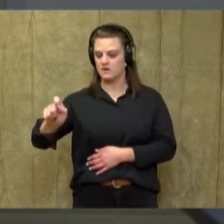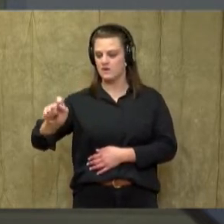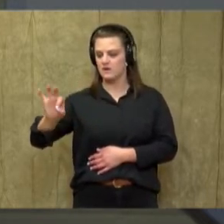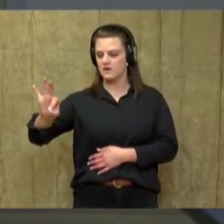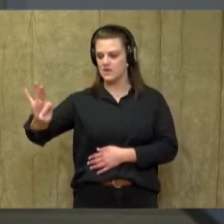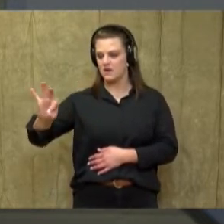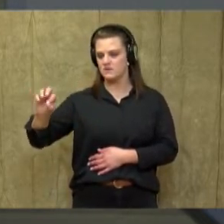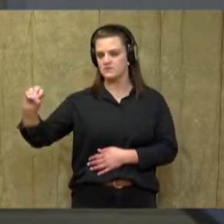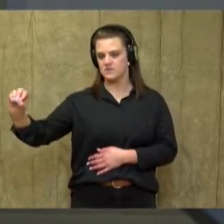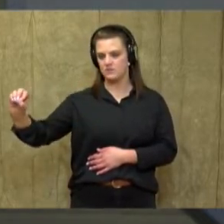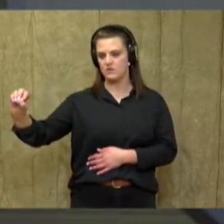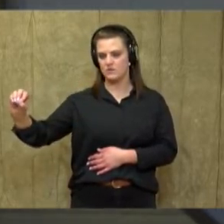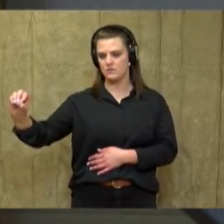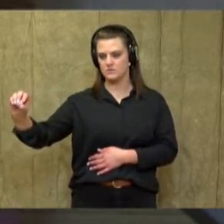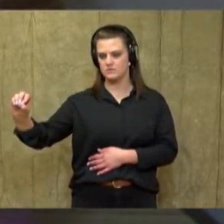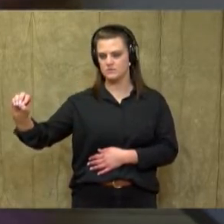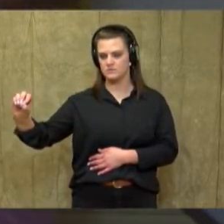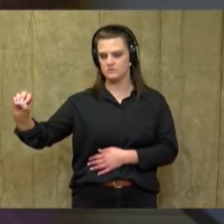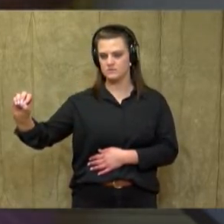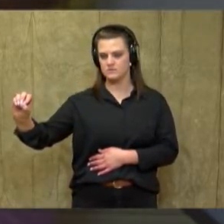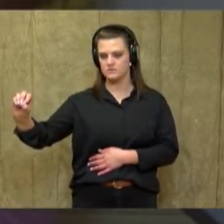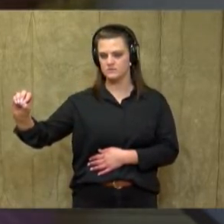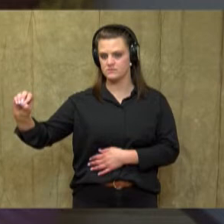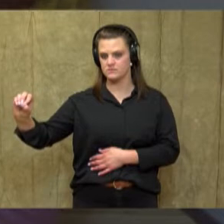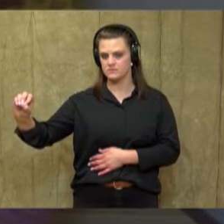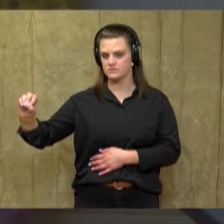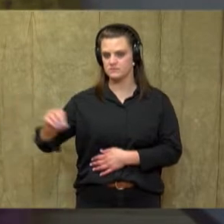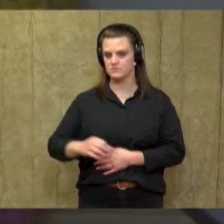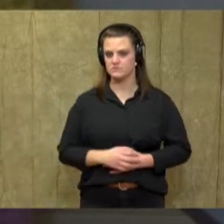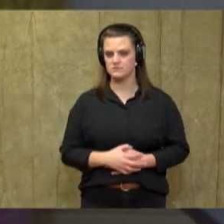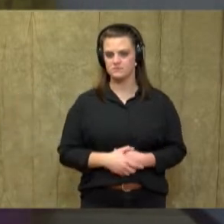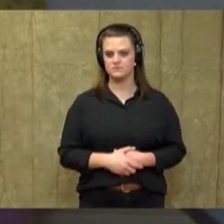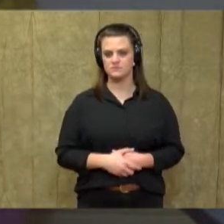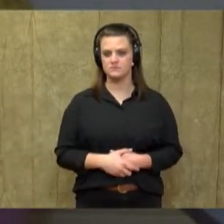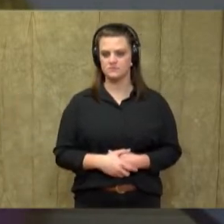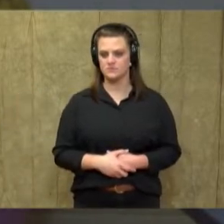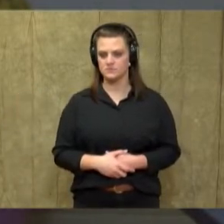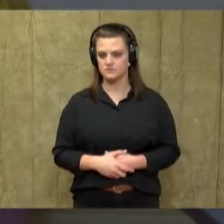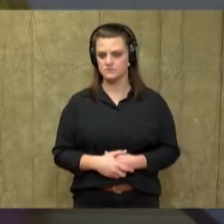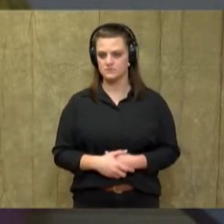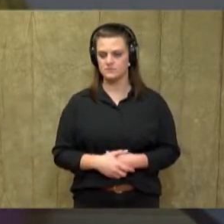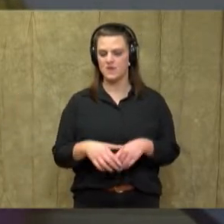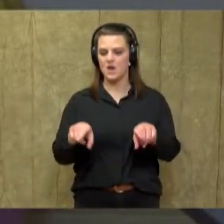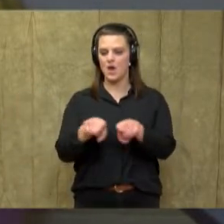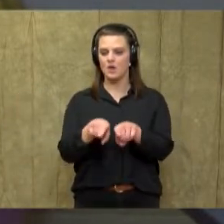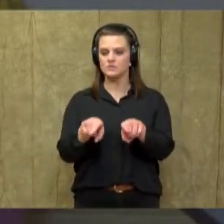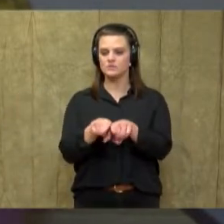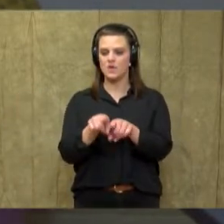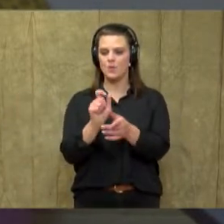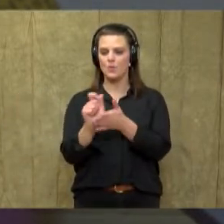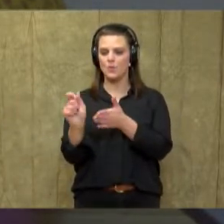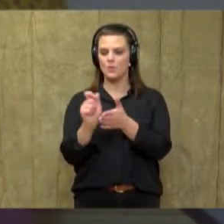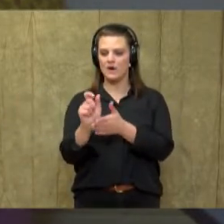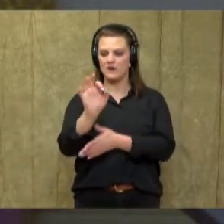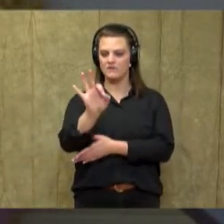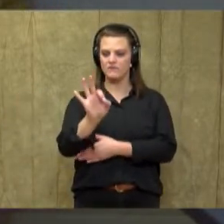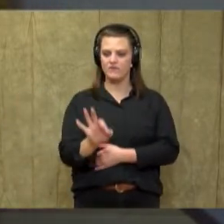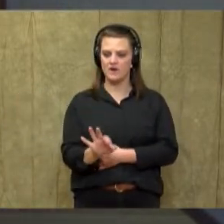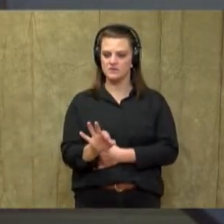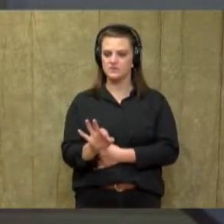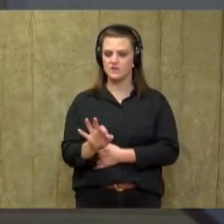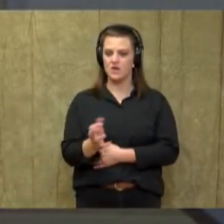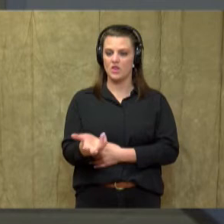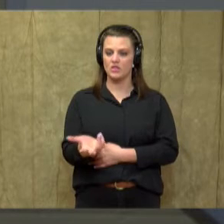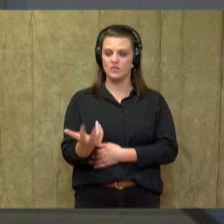and 90 hundredths. All right. We could also write our fraction like